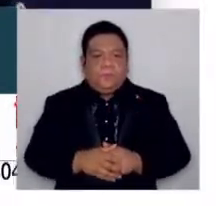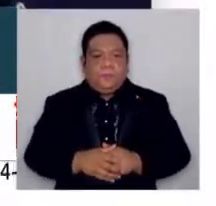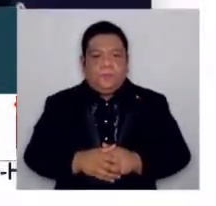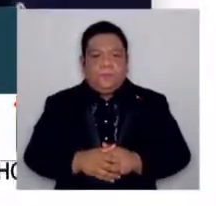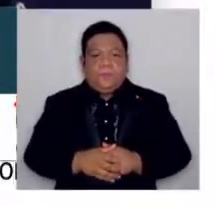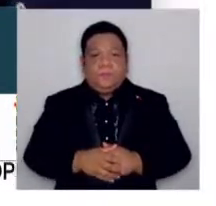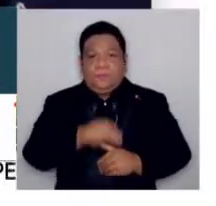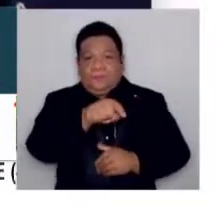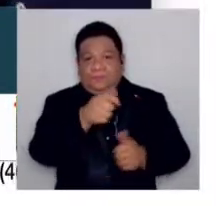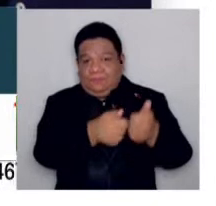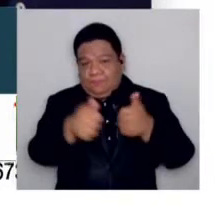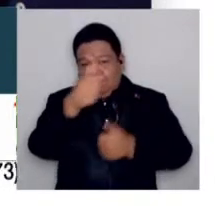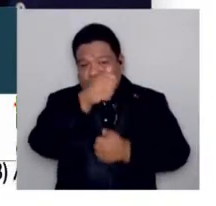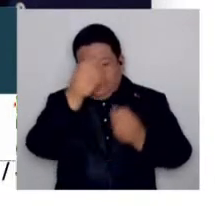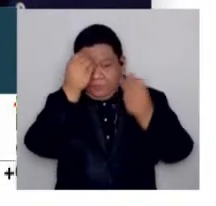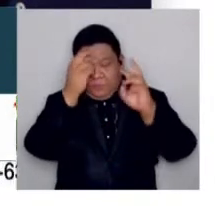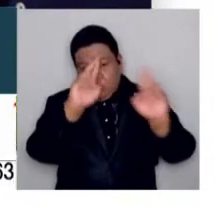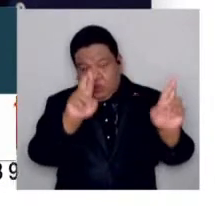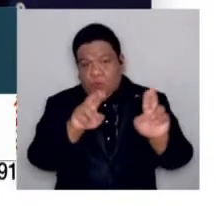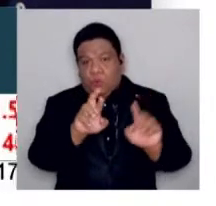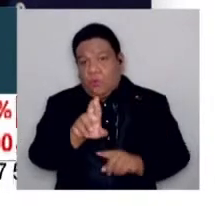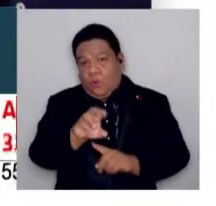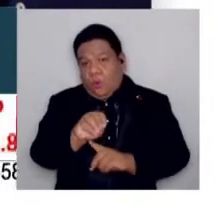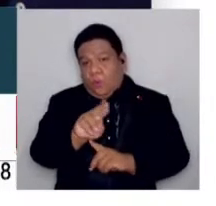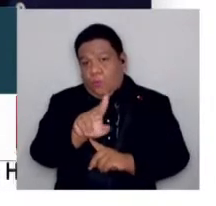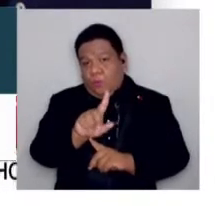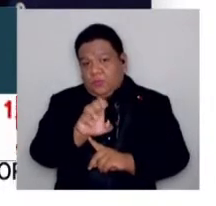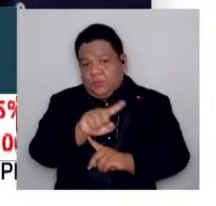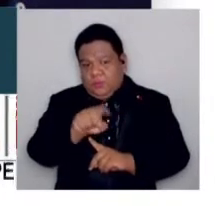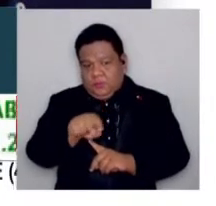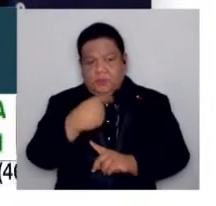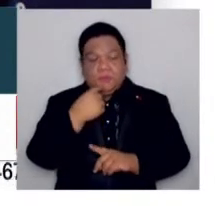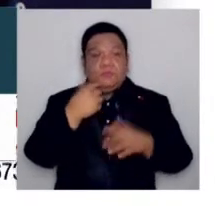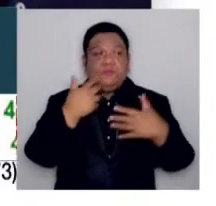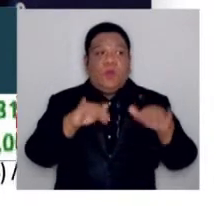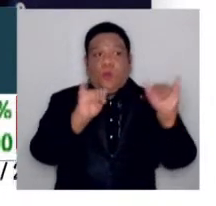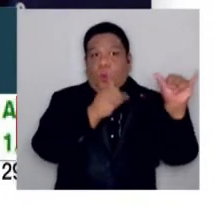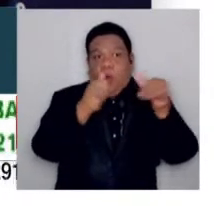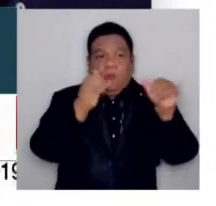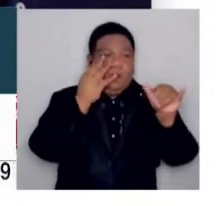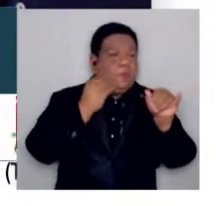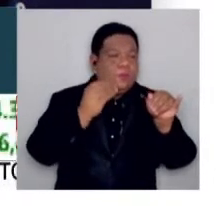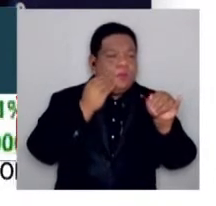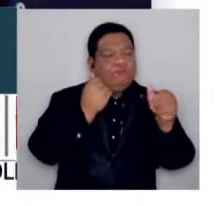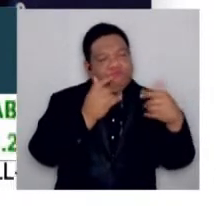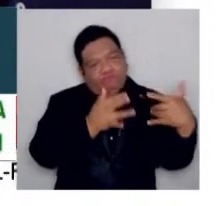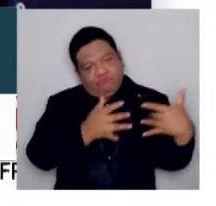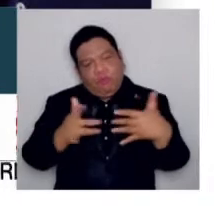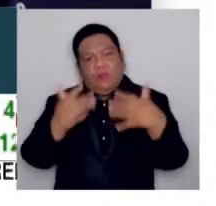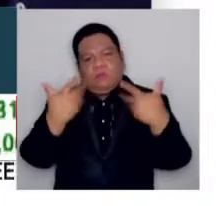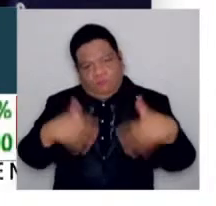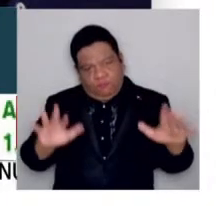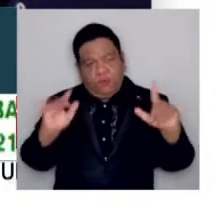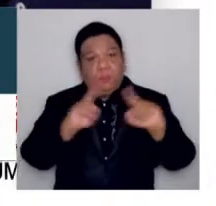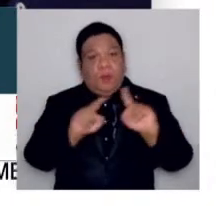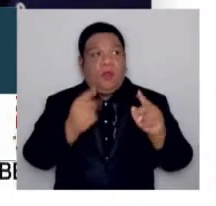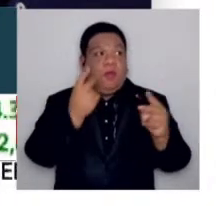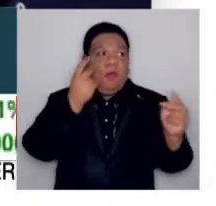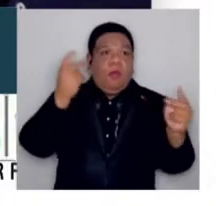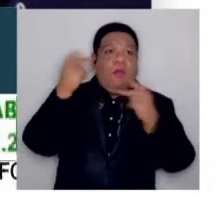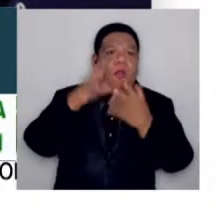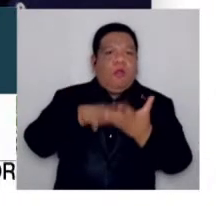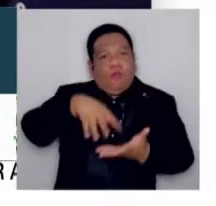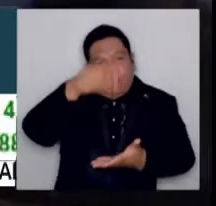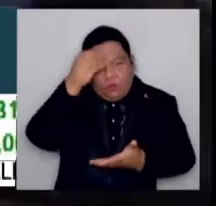Tacloban Mayor Alfred Romualdez says the province has moved on from Yolanda, but they will never forget those who perished and the lessons they learned from the